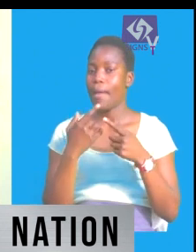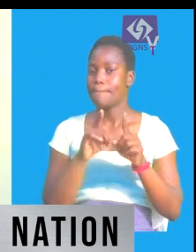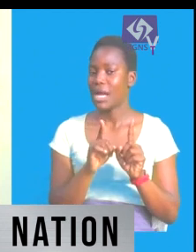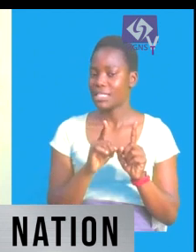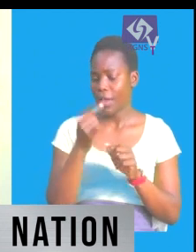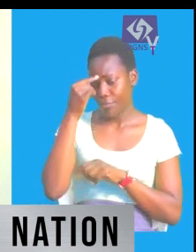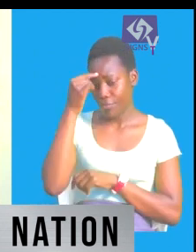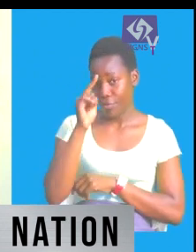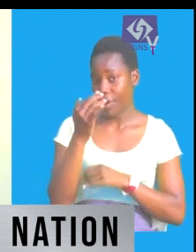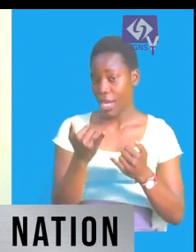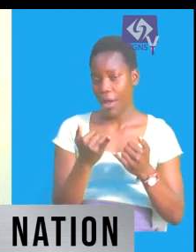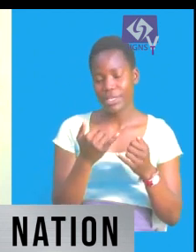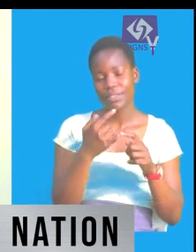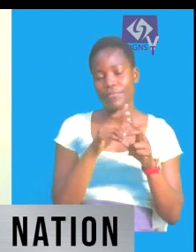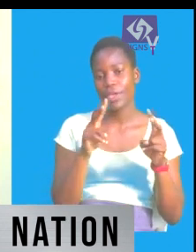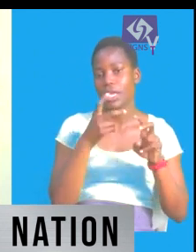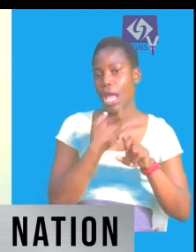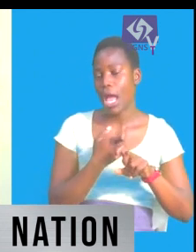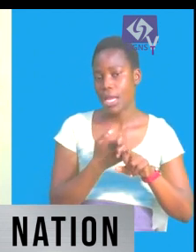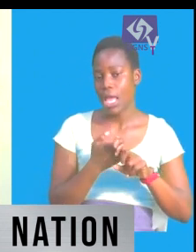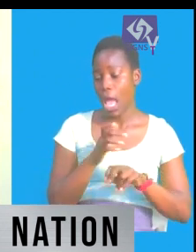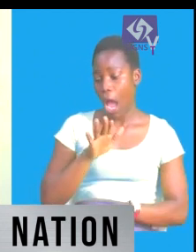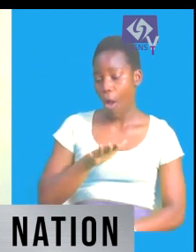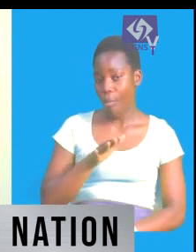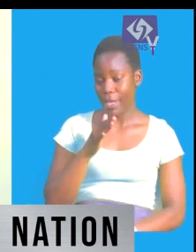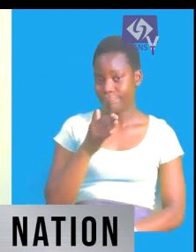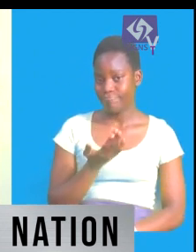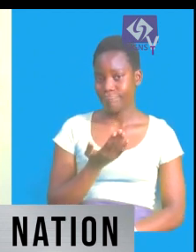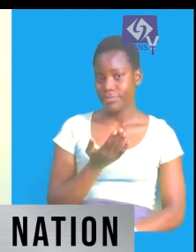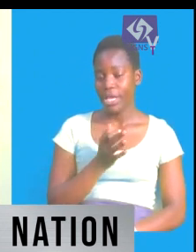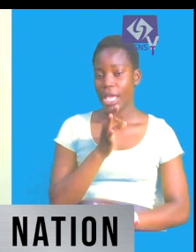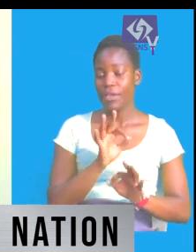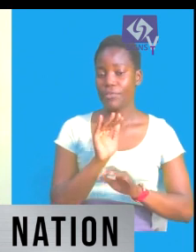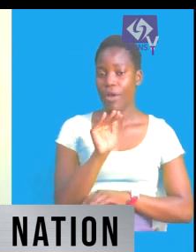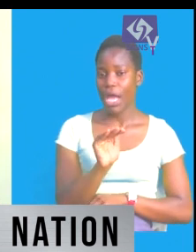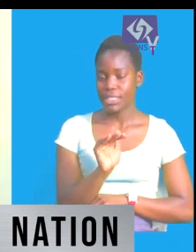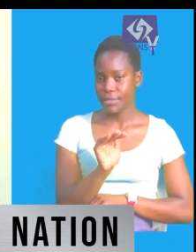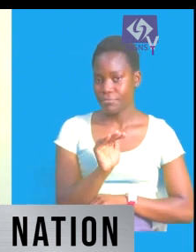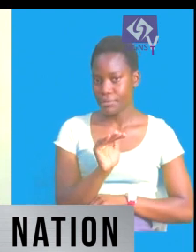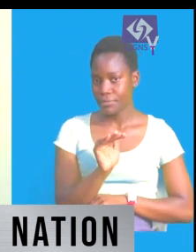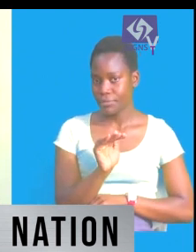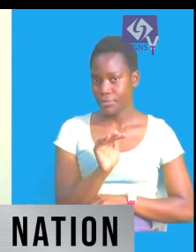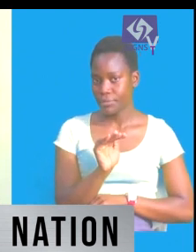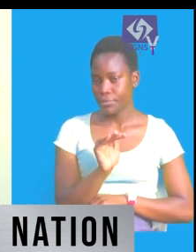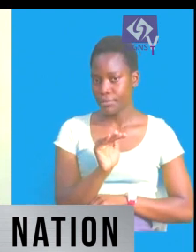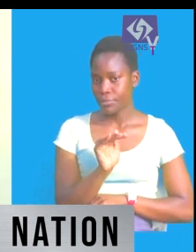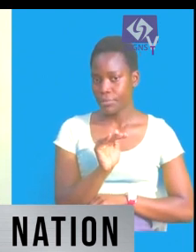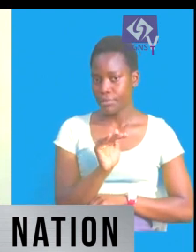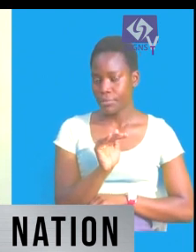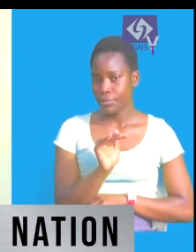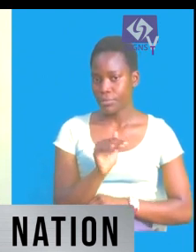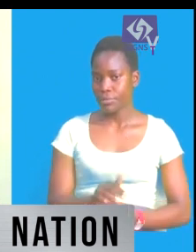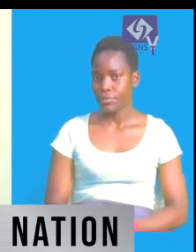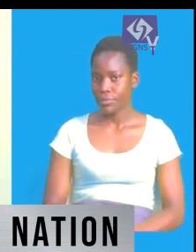For now, it's very hard as a woman. Like when you asked, would I want a man with money?